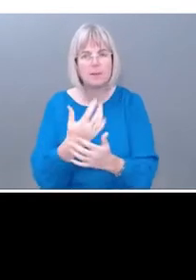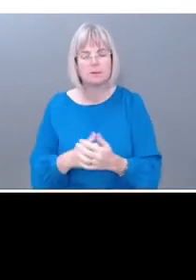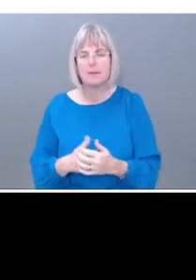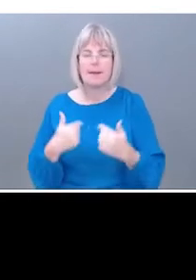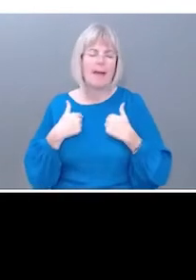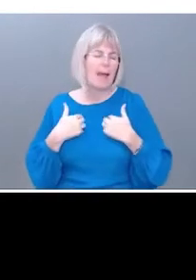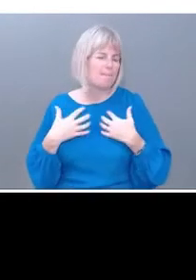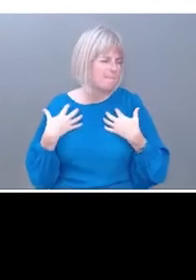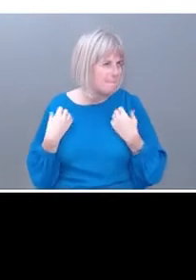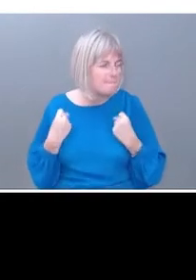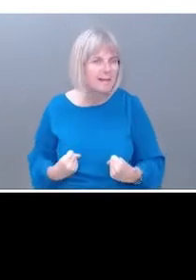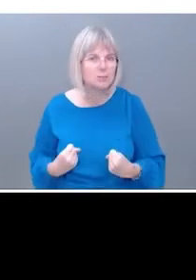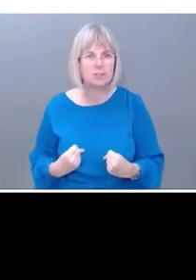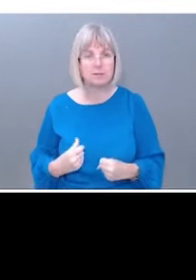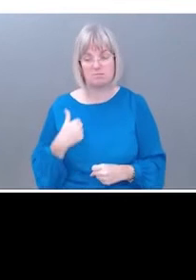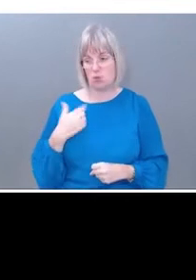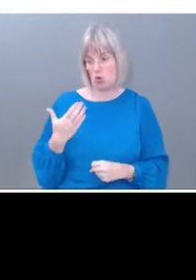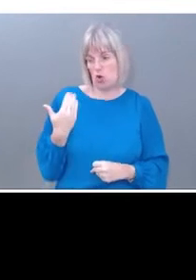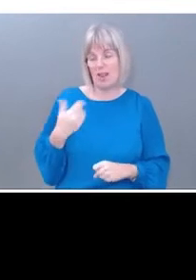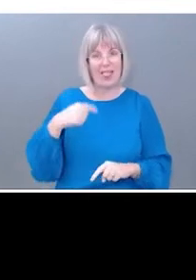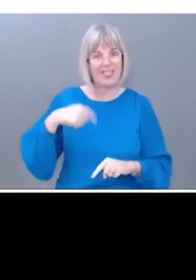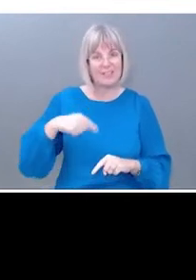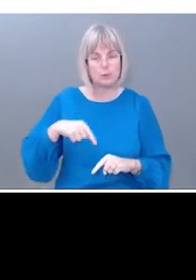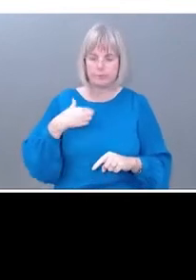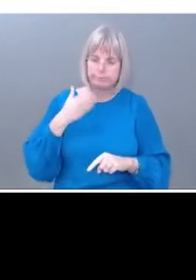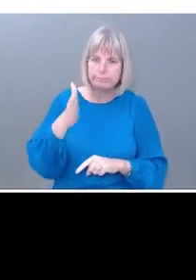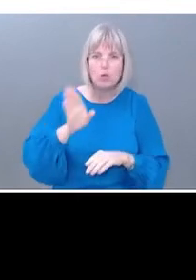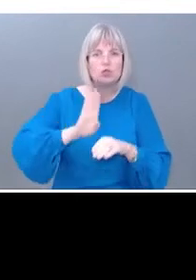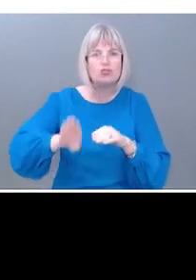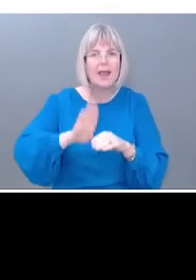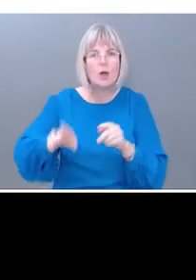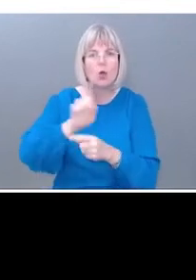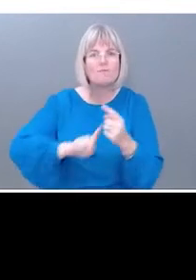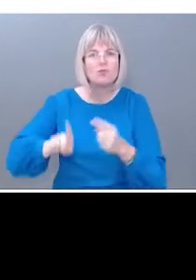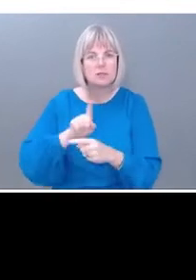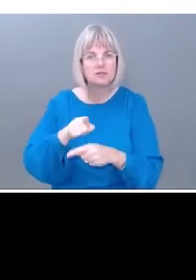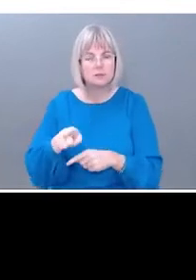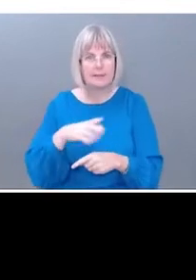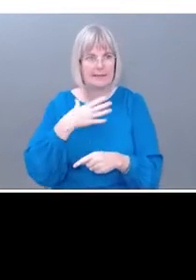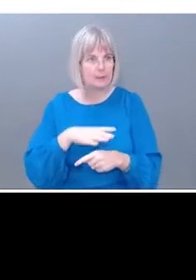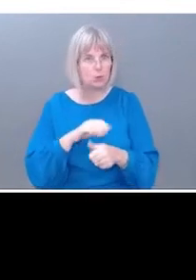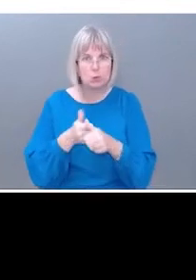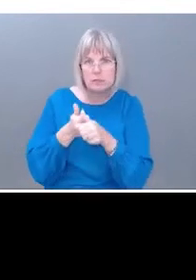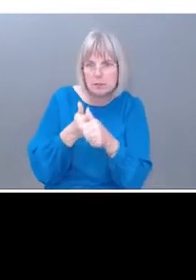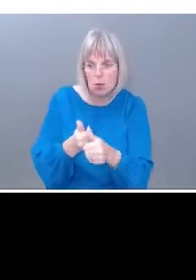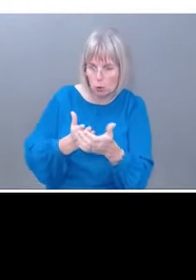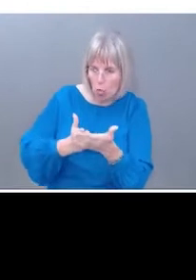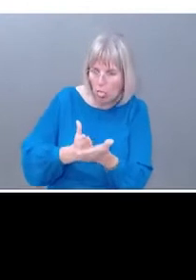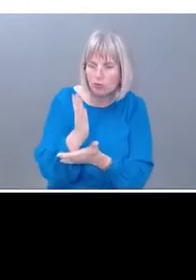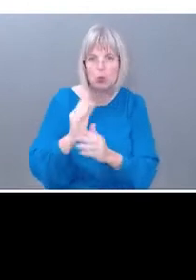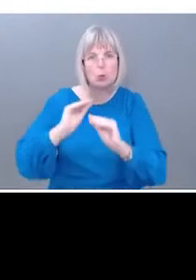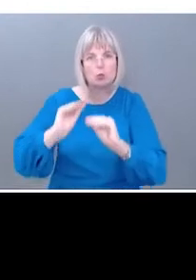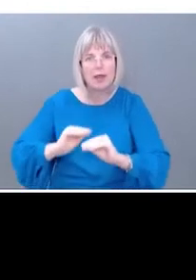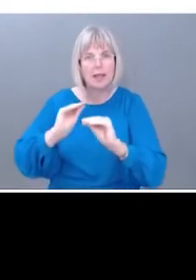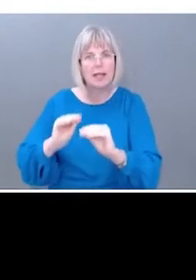trainers conference earlier this week, and I was talking about the need to support people whilst on training as well, and the importance of